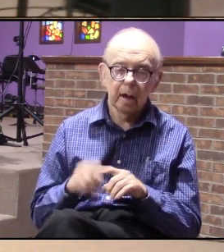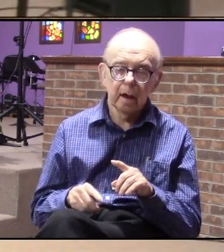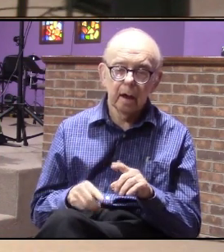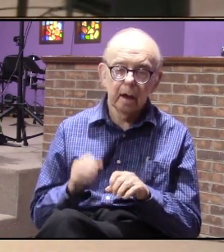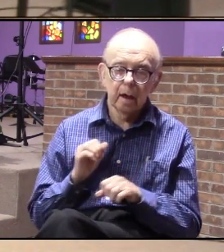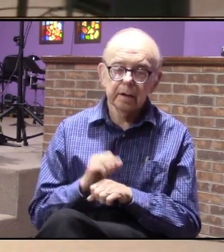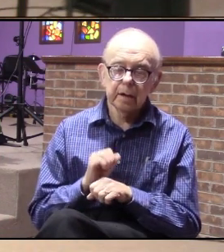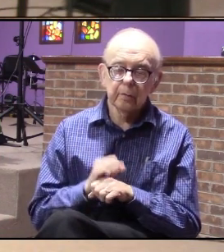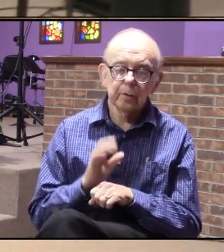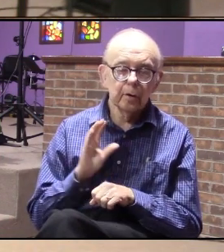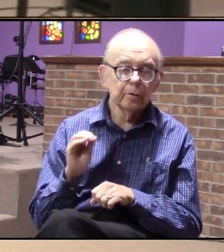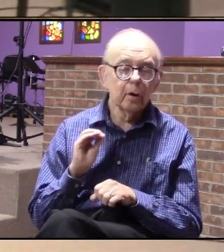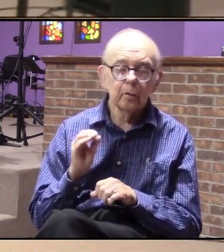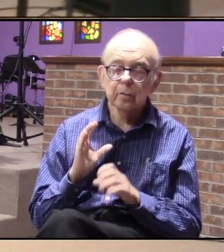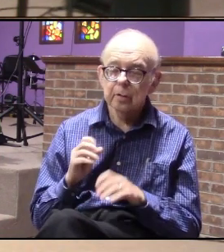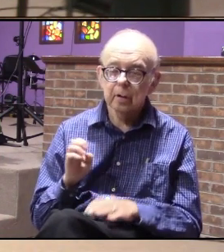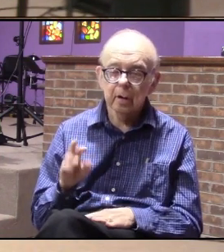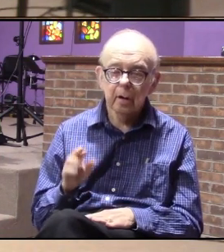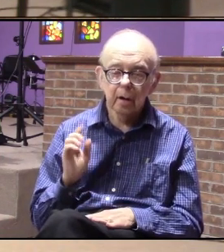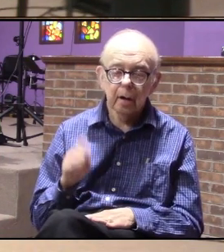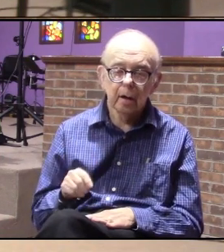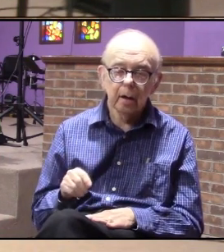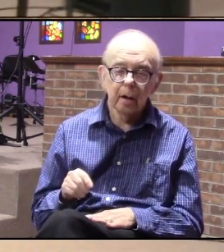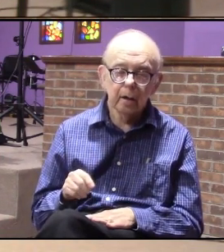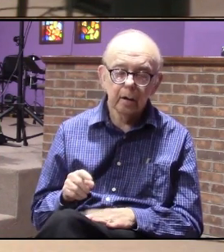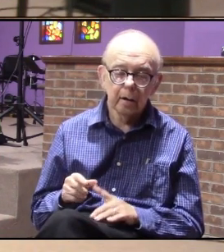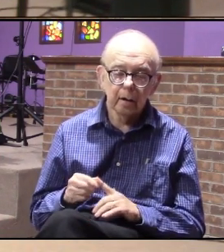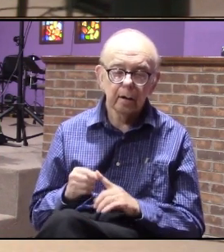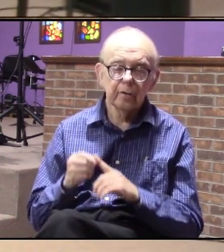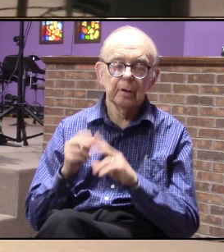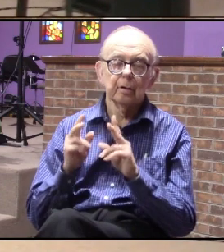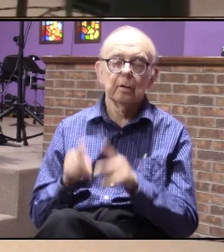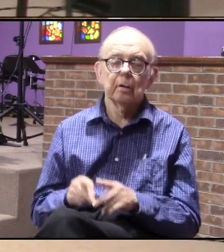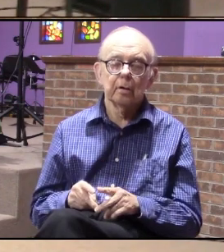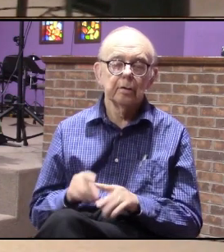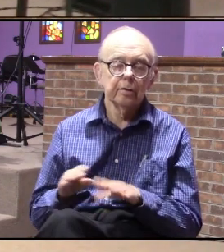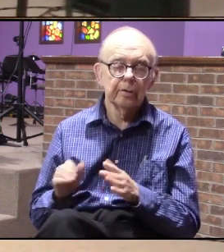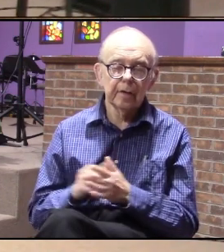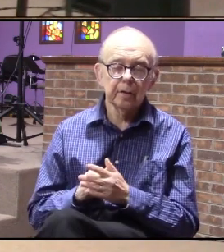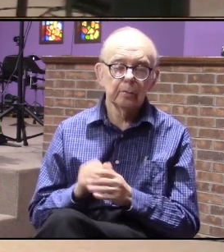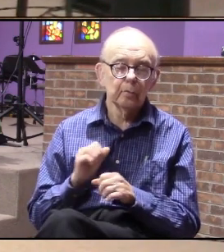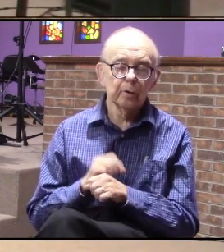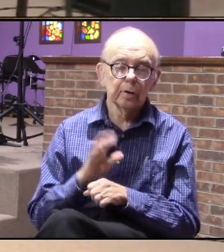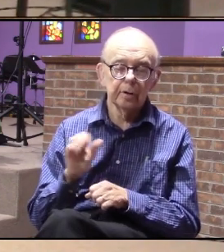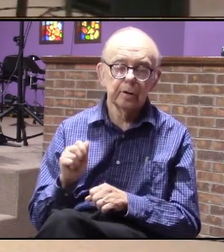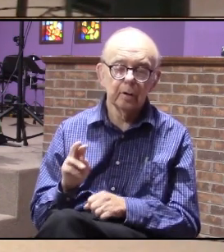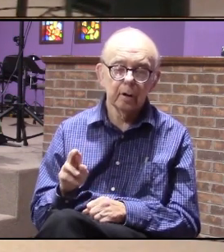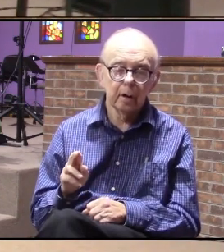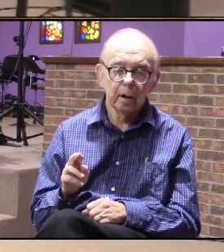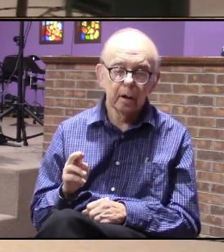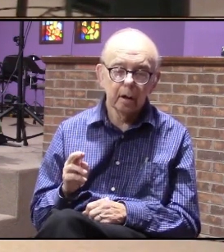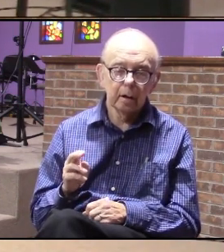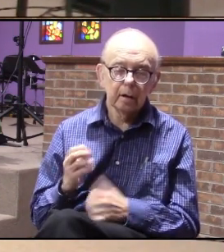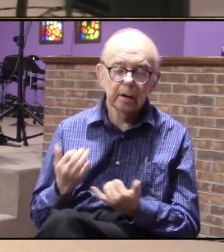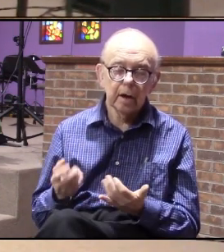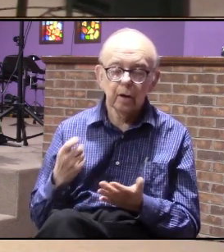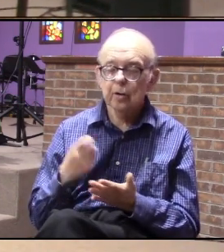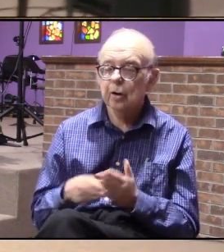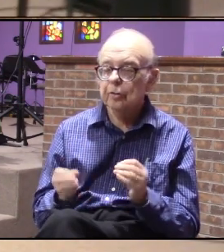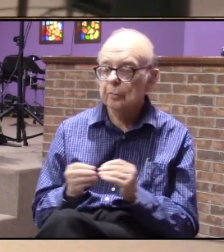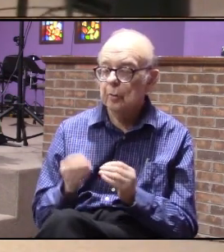on your own car. You've got to have a special person in there to do it, and it's now costing you all kinds of